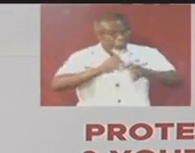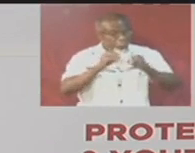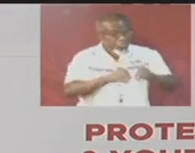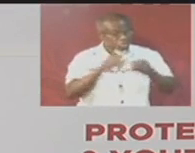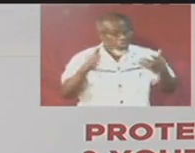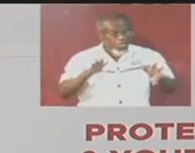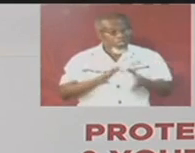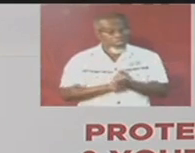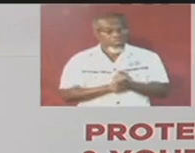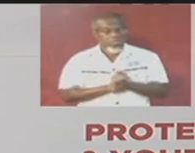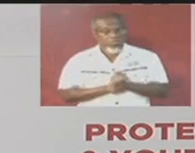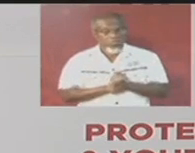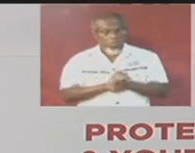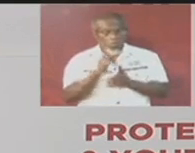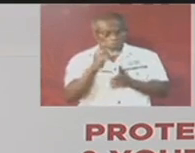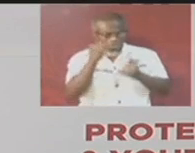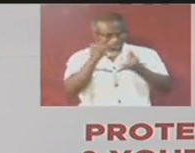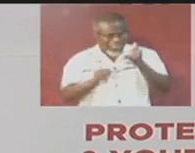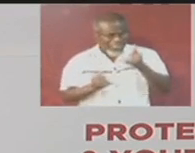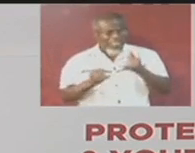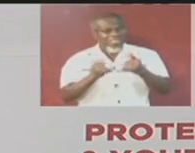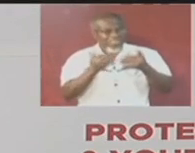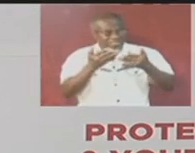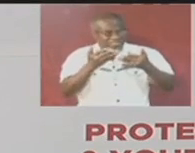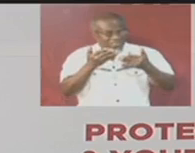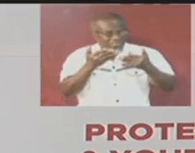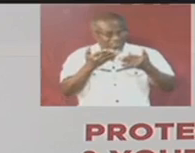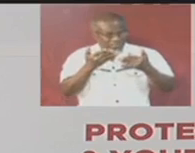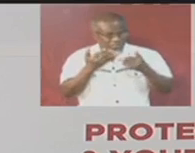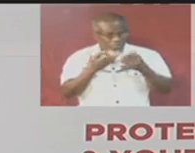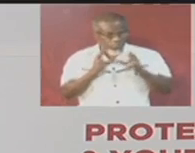one last major concrete pour to do.